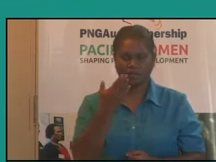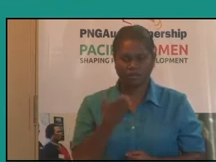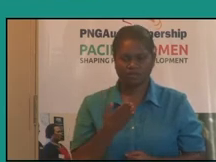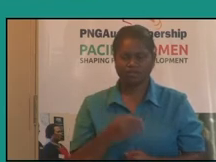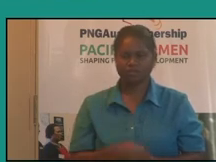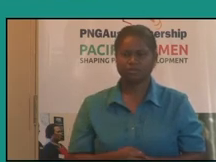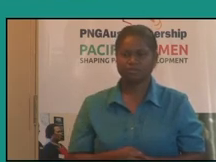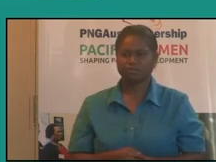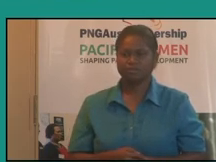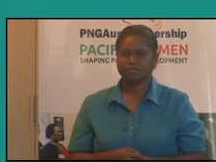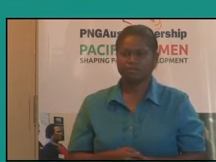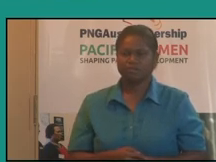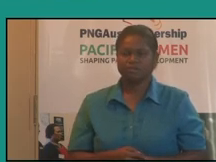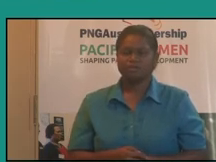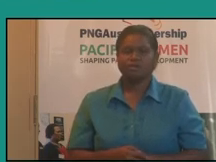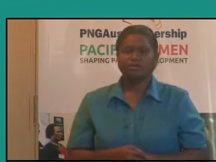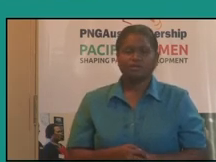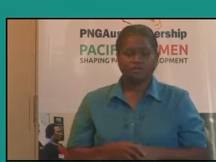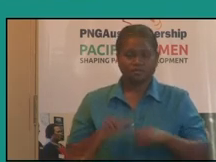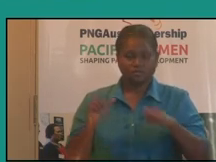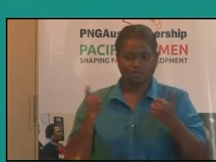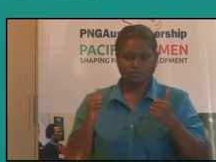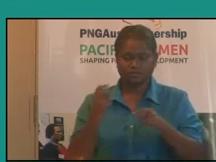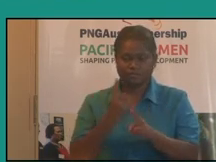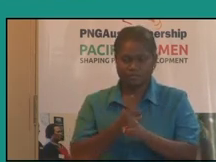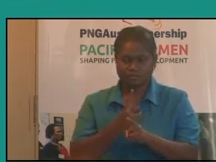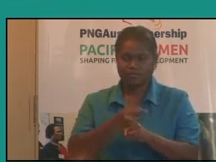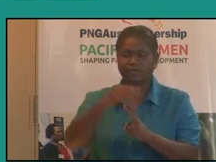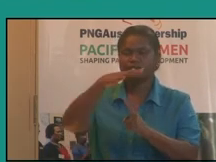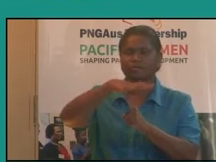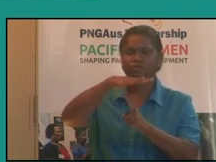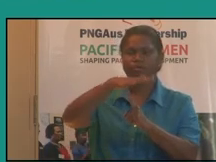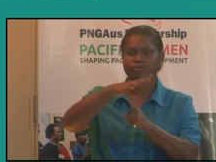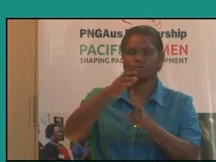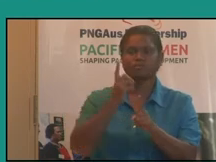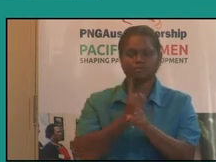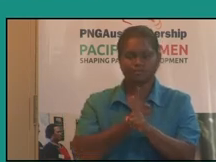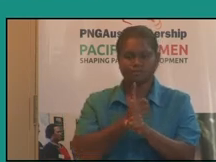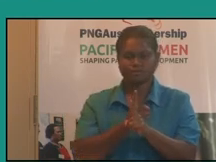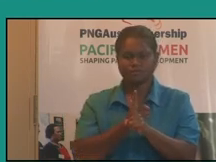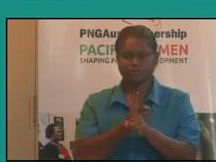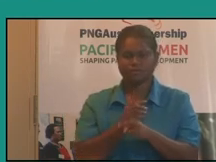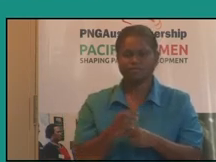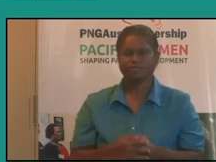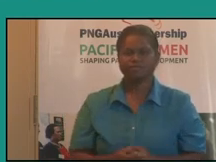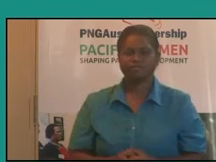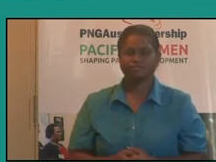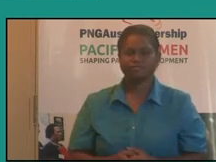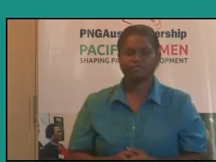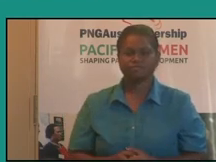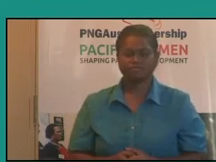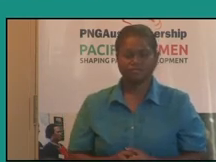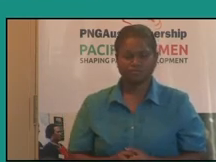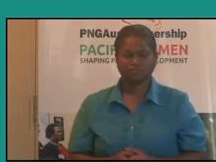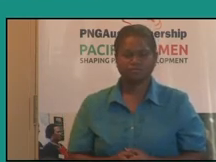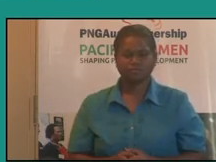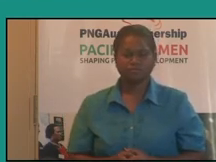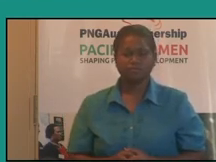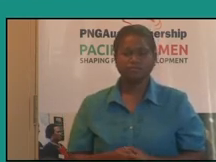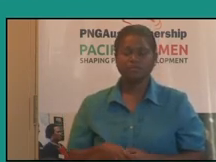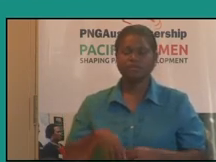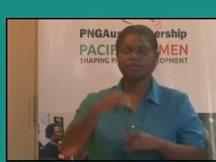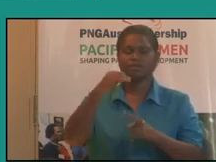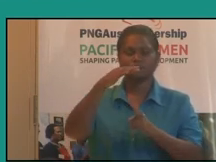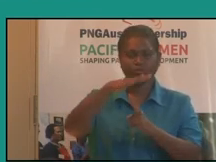So just to round things off, I think the important messages that have come through from this morning's panel discussion are really around the importance